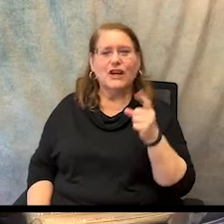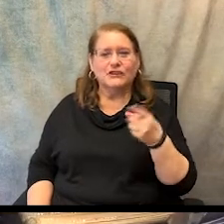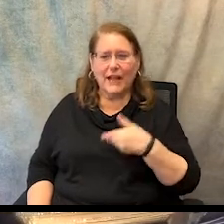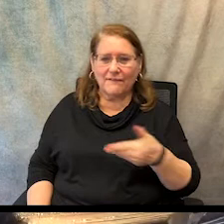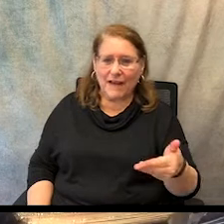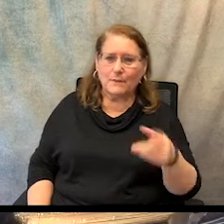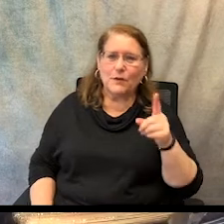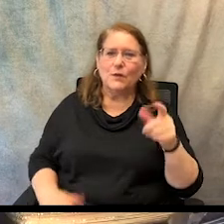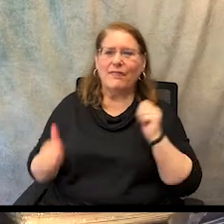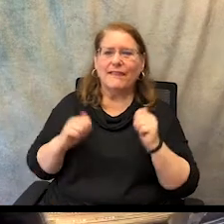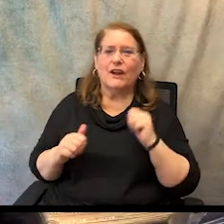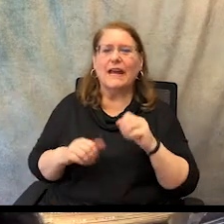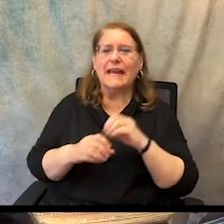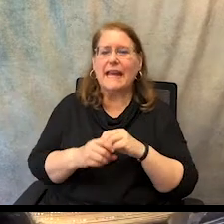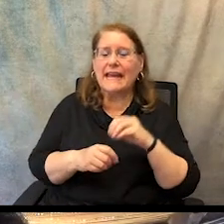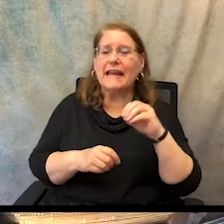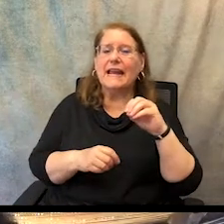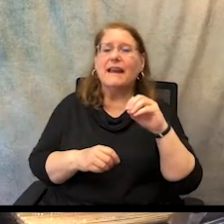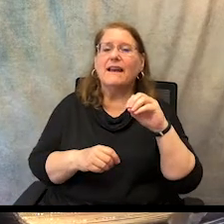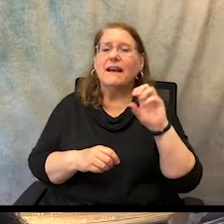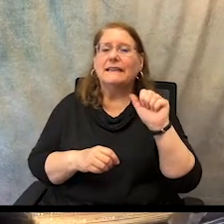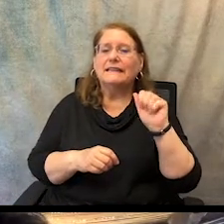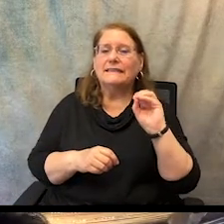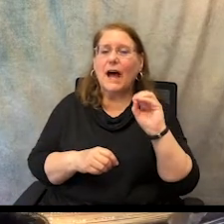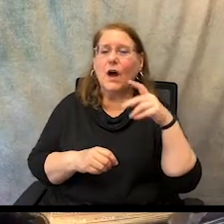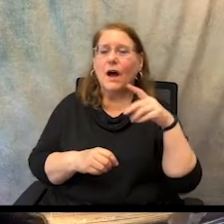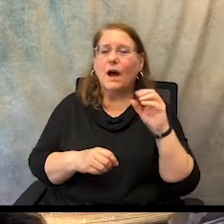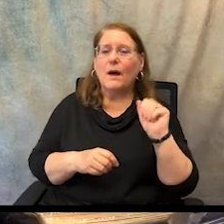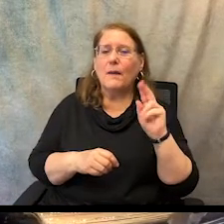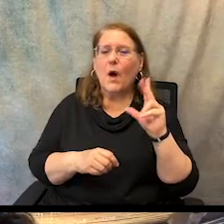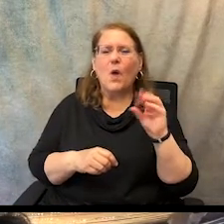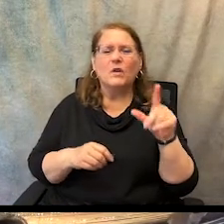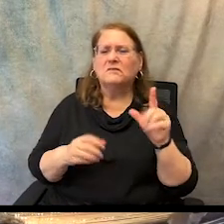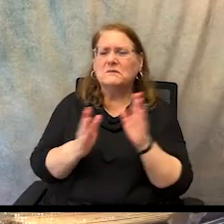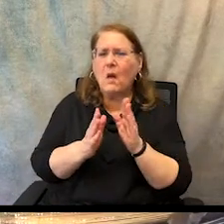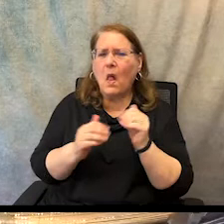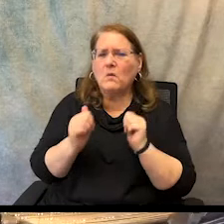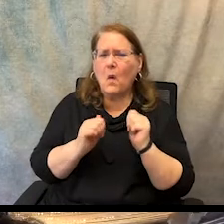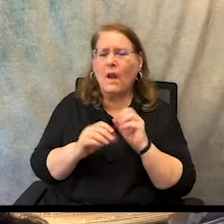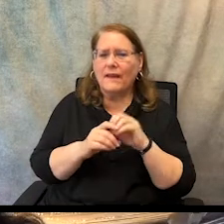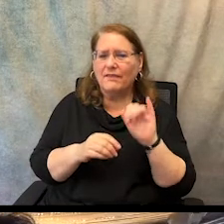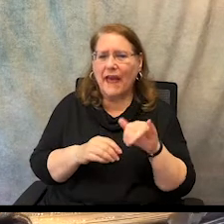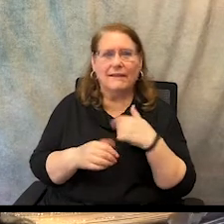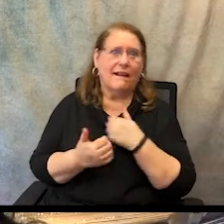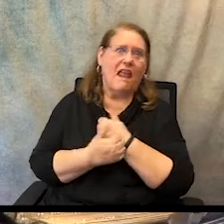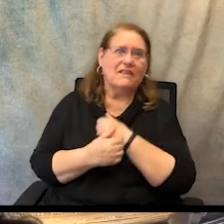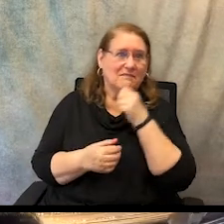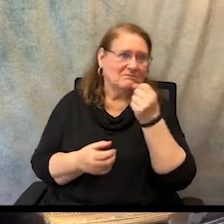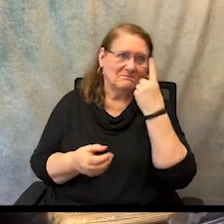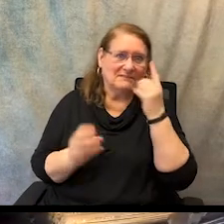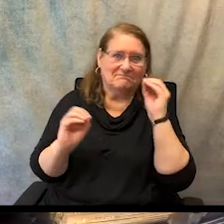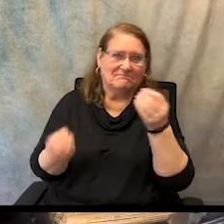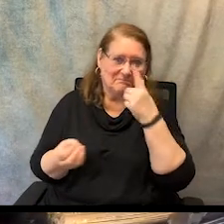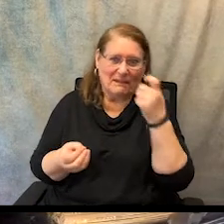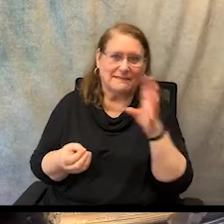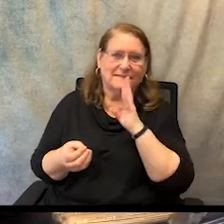she invited me to her theater, Tuka in Sao Paulo. I saw the theater. She was playing the main role in the theater. And I loved it. Of course, I